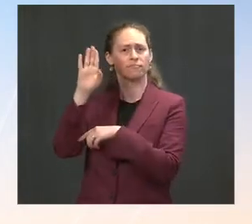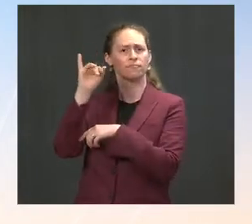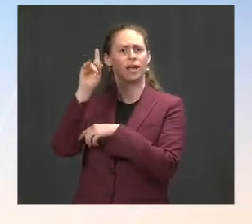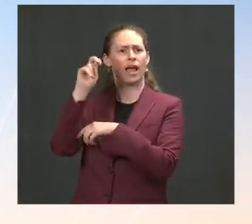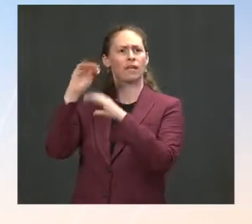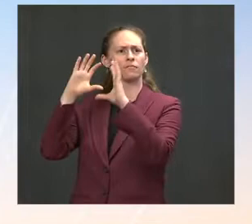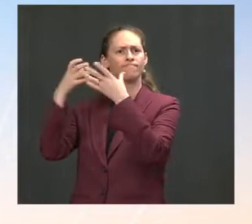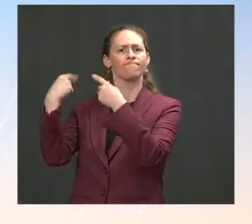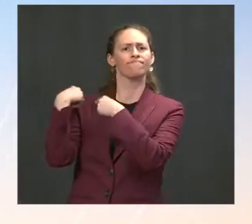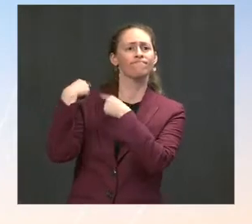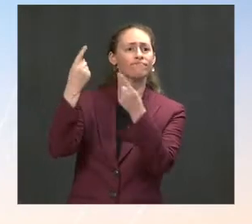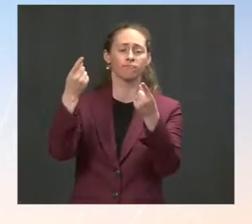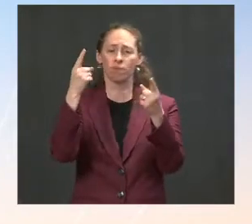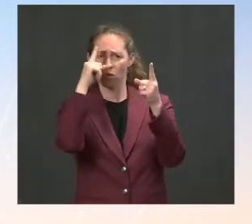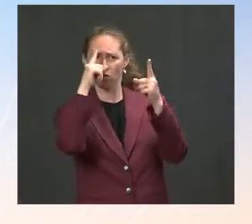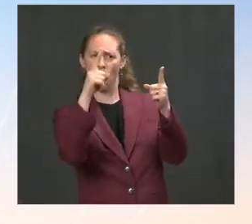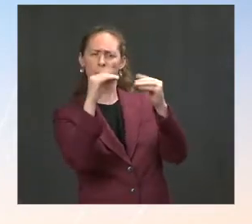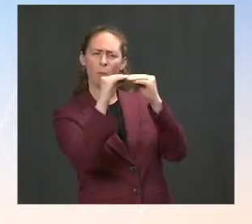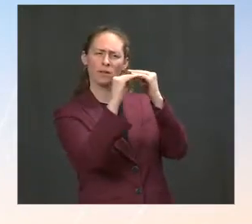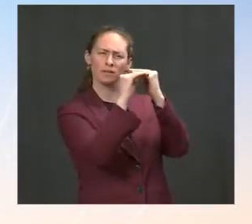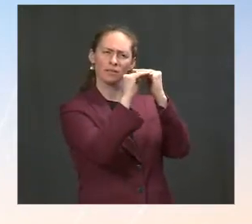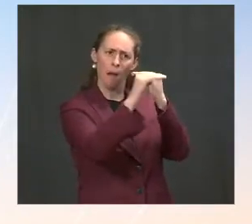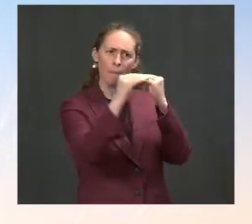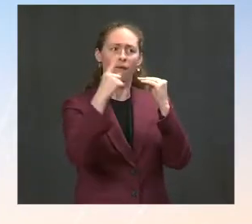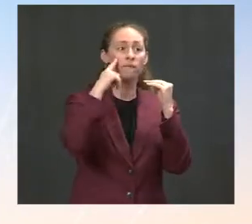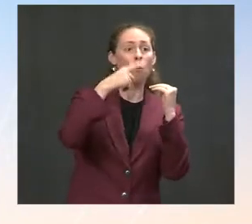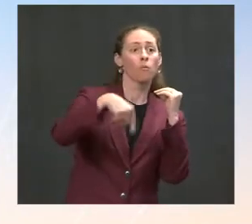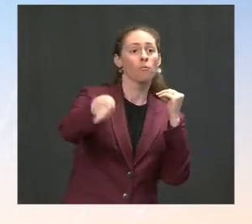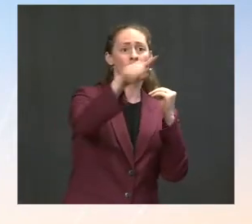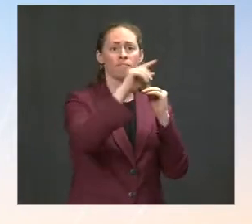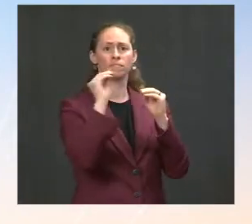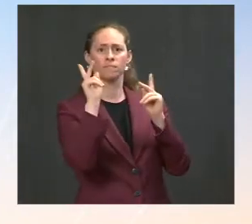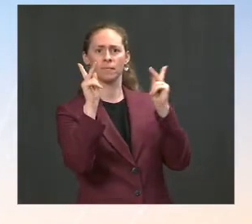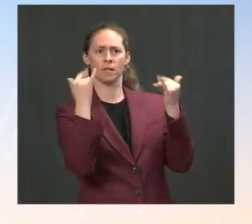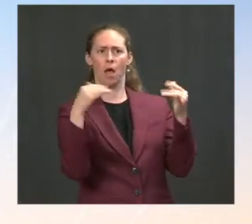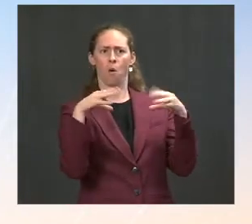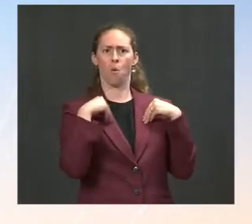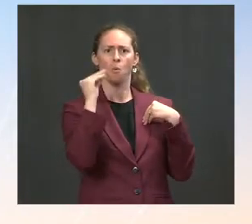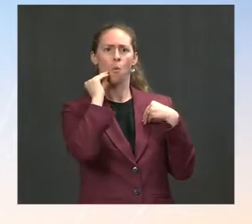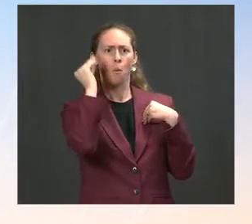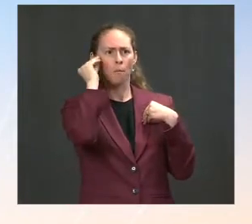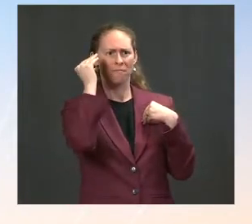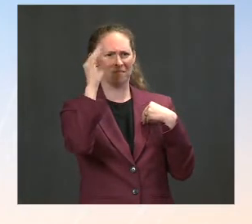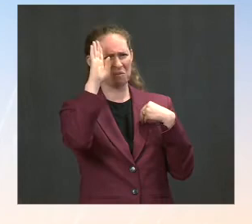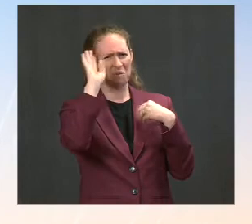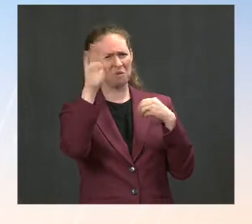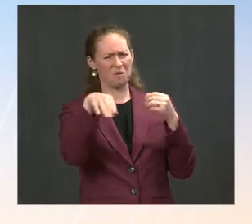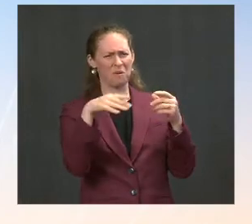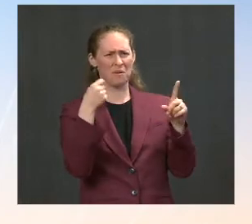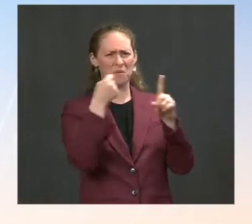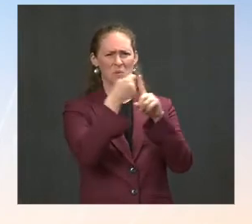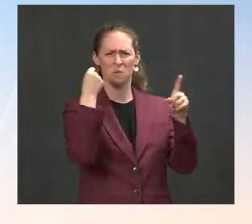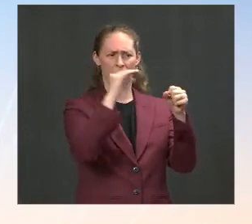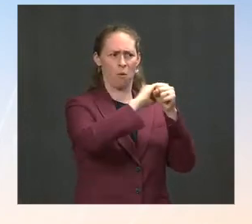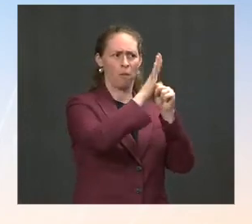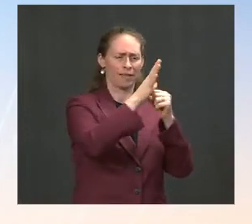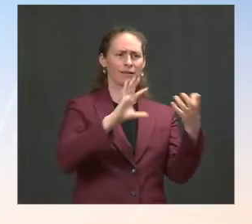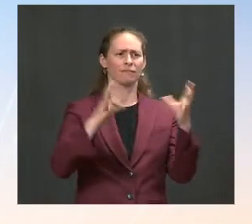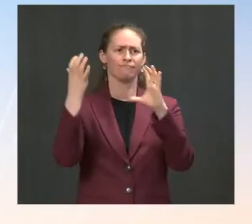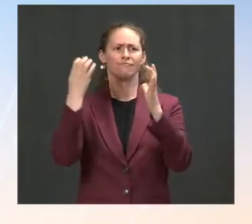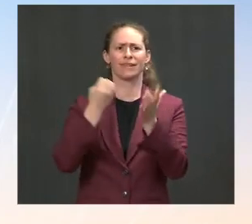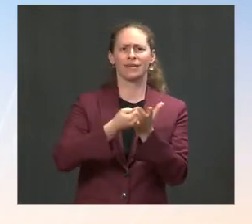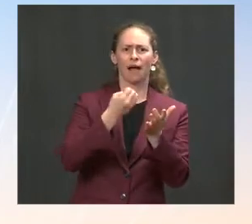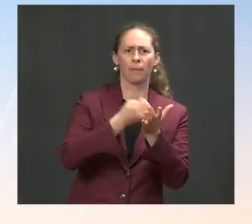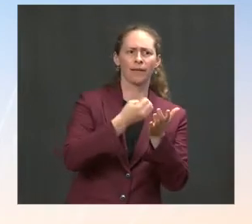and relief to homeowners who are still feeling the economic effects of the COVID-19 pandemic. HUD, USDA, and the